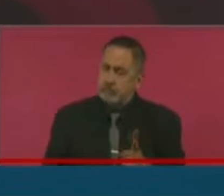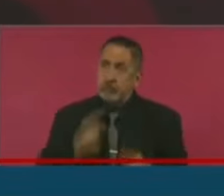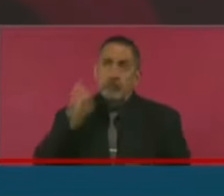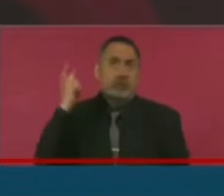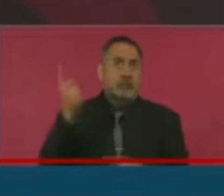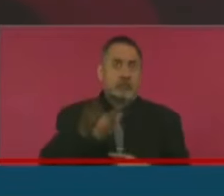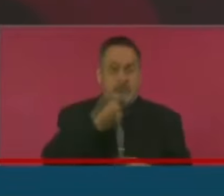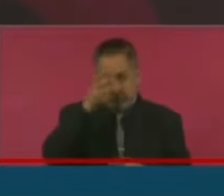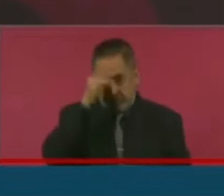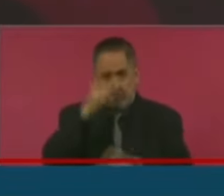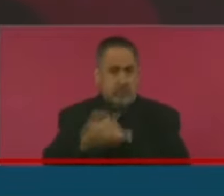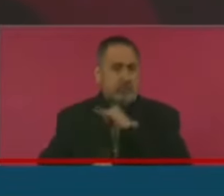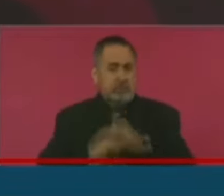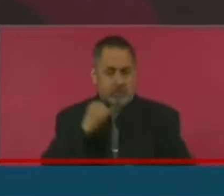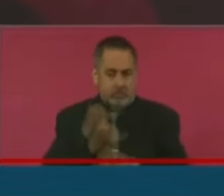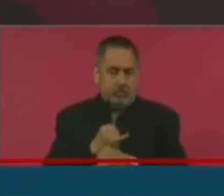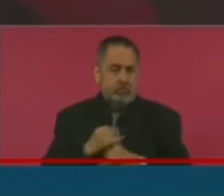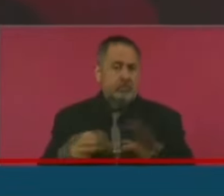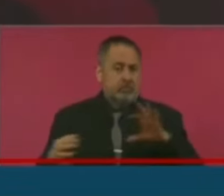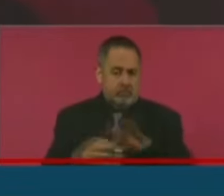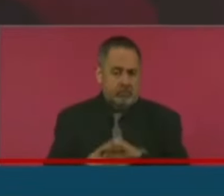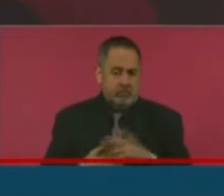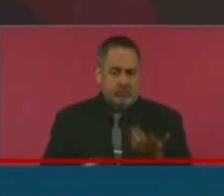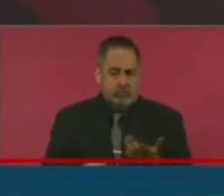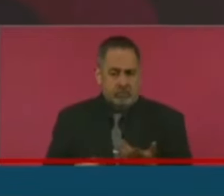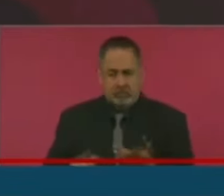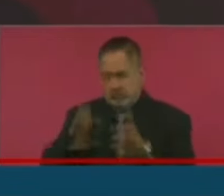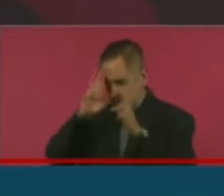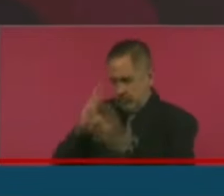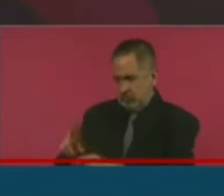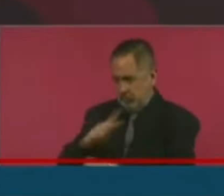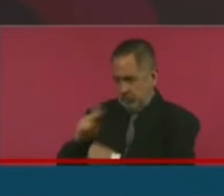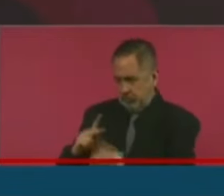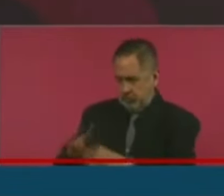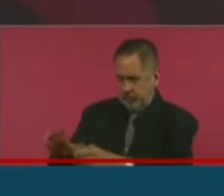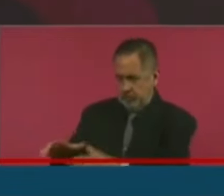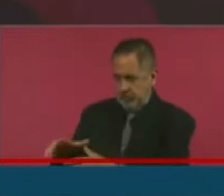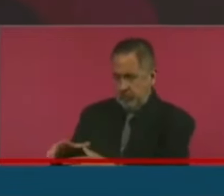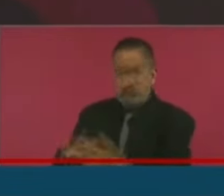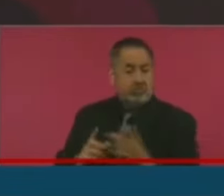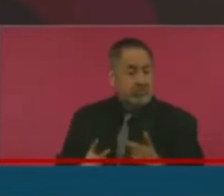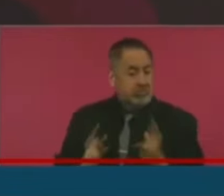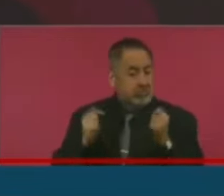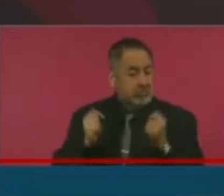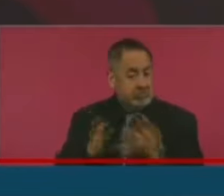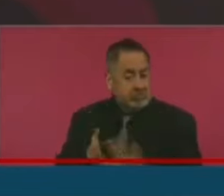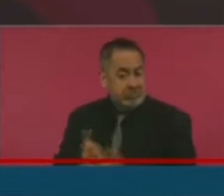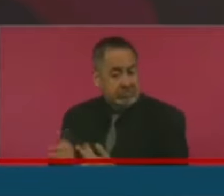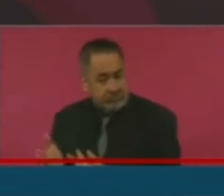violation of the sovereignty of a country.